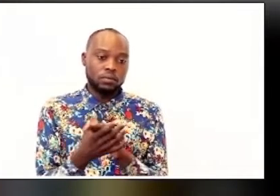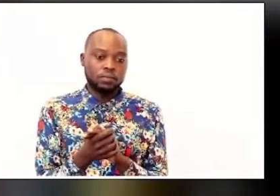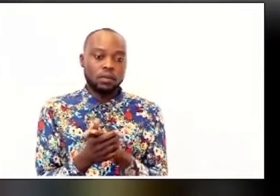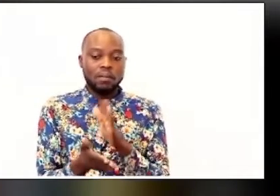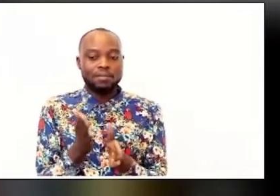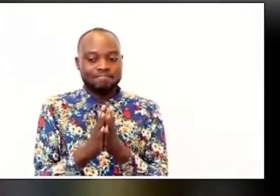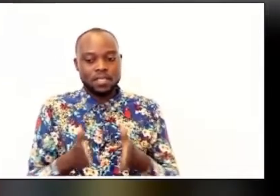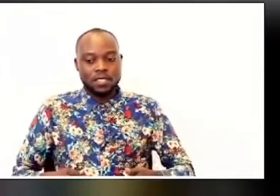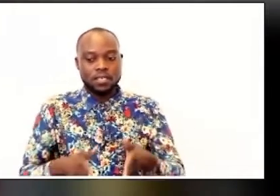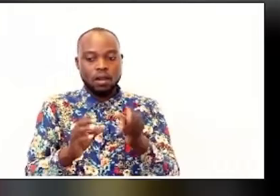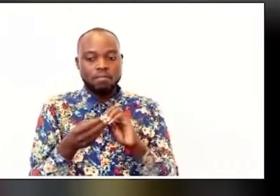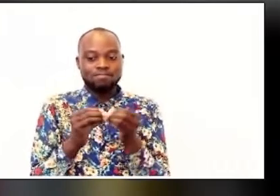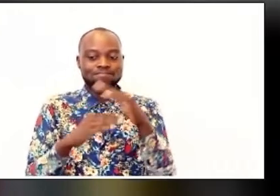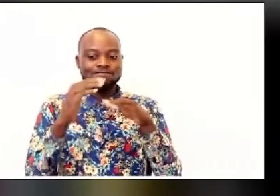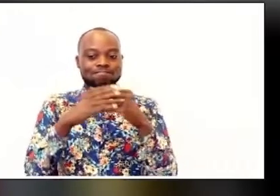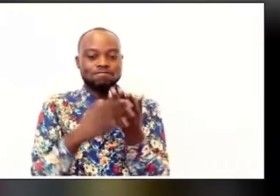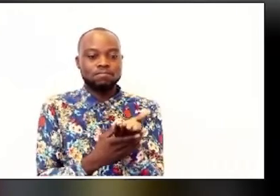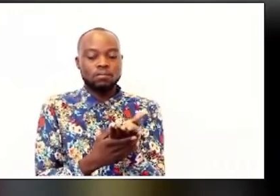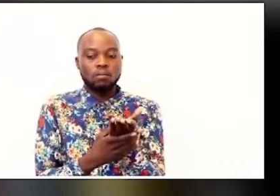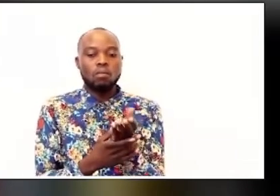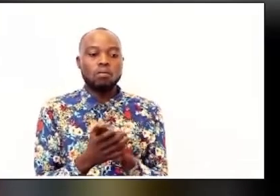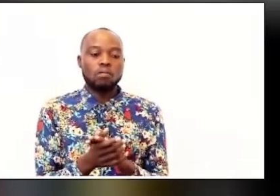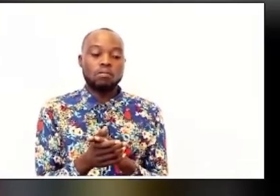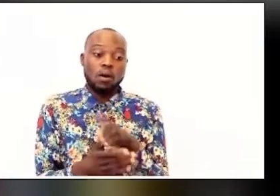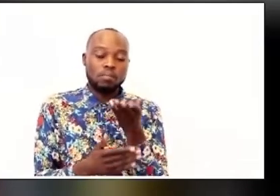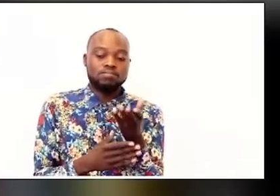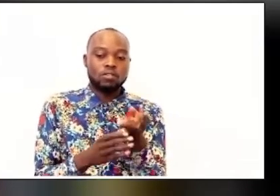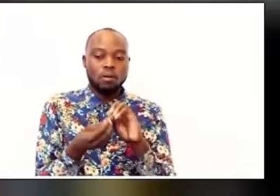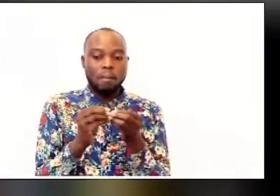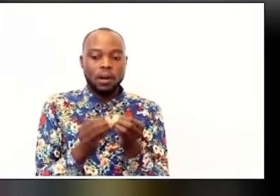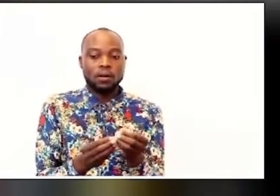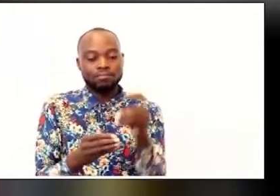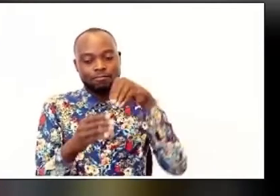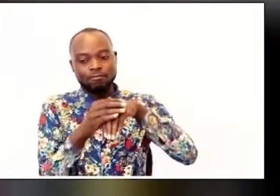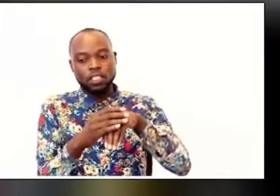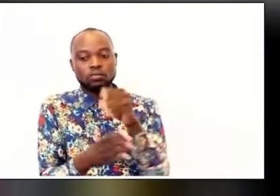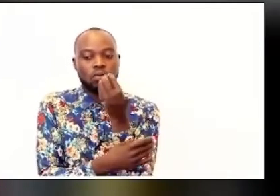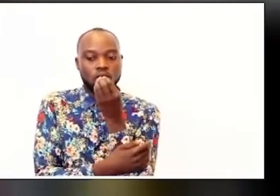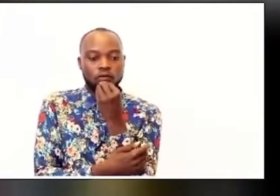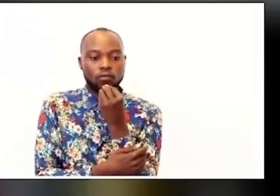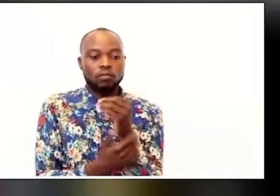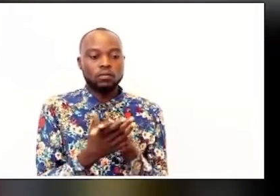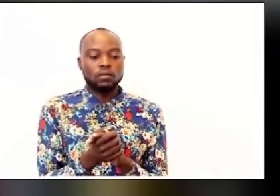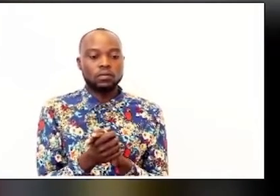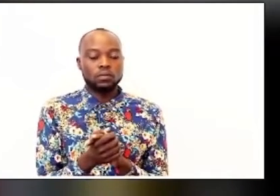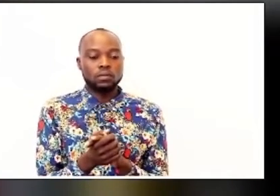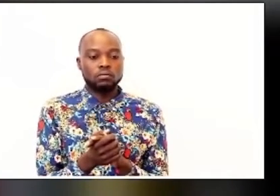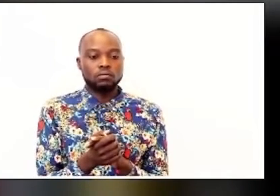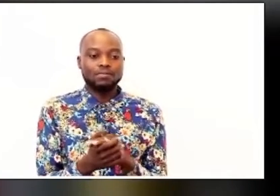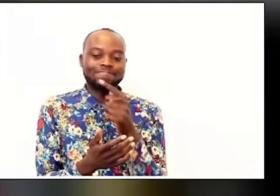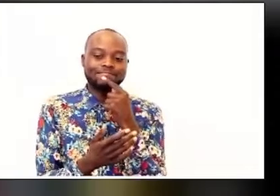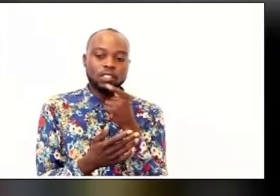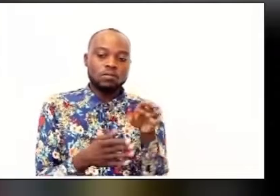these structural, traps unless we invest in food sovereignty, particularly at the national, sub-regional, and regional